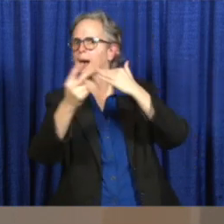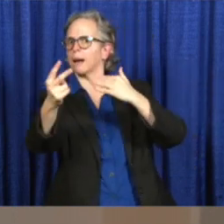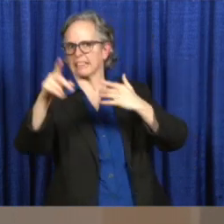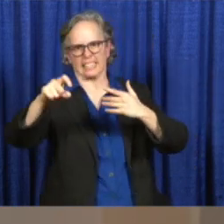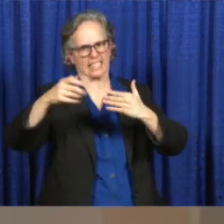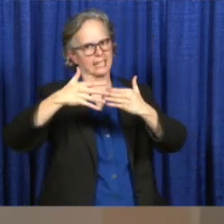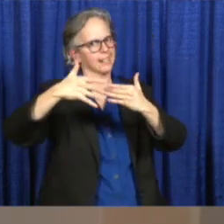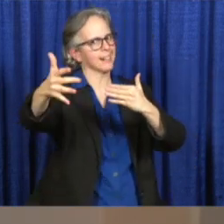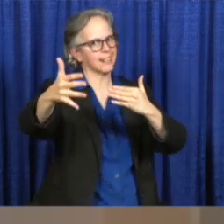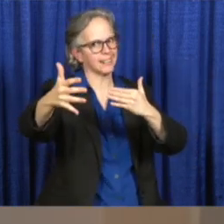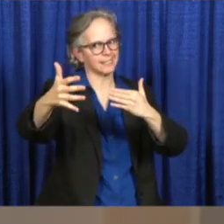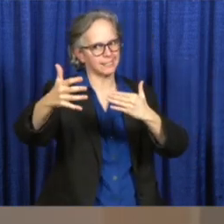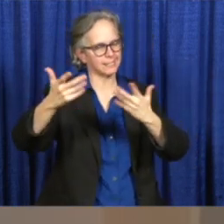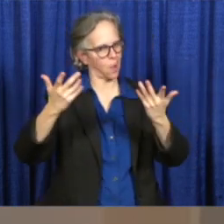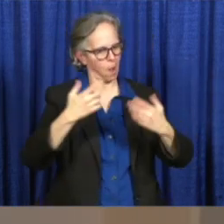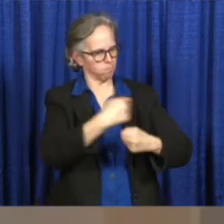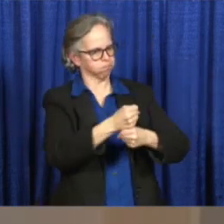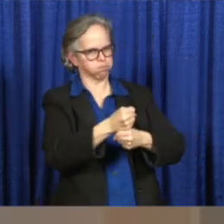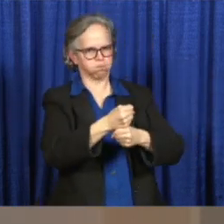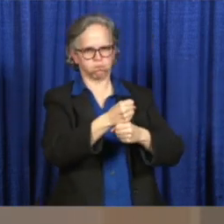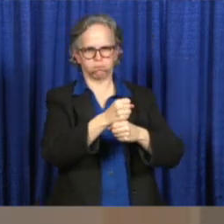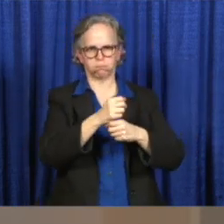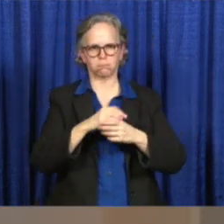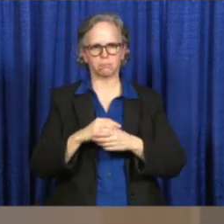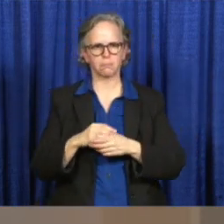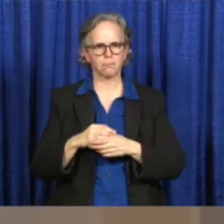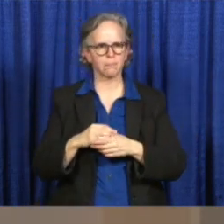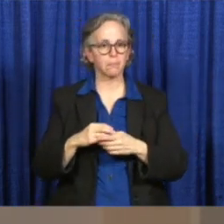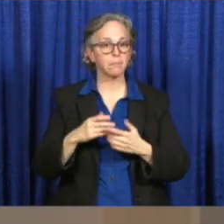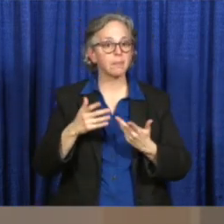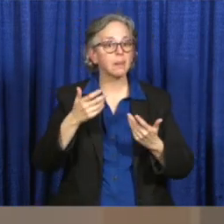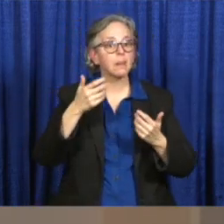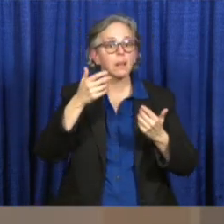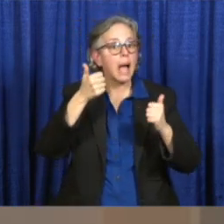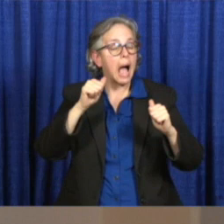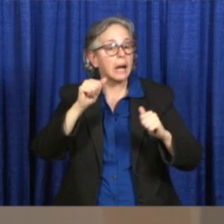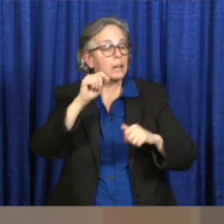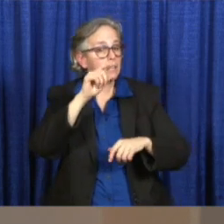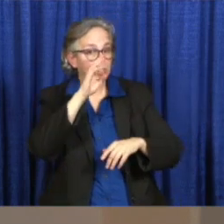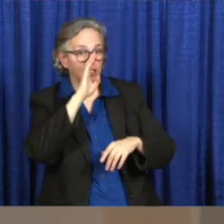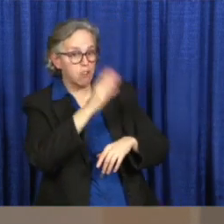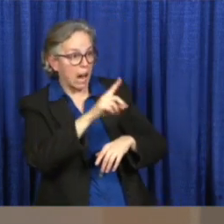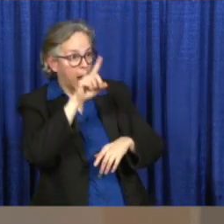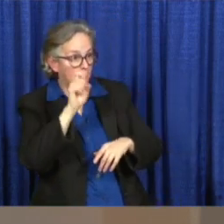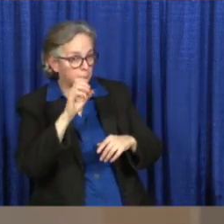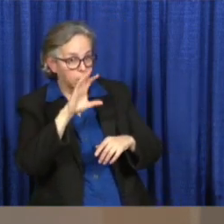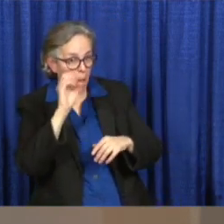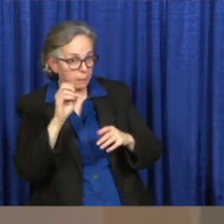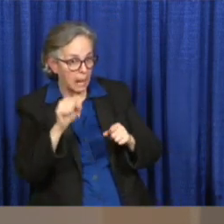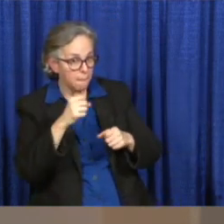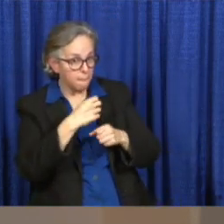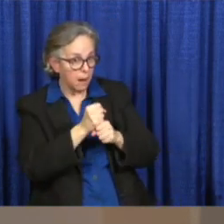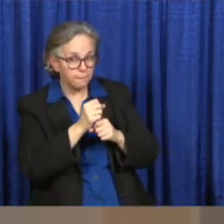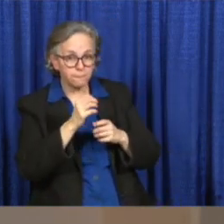direct contacts with companies that can manufacture ventilators on the